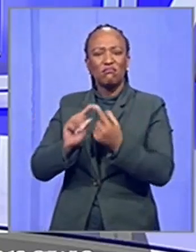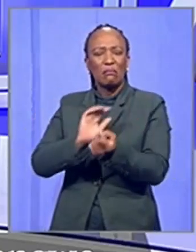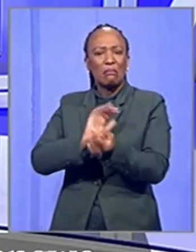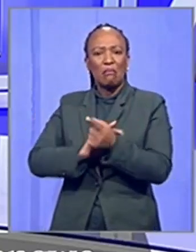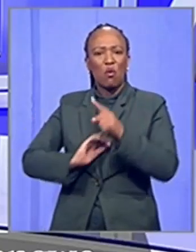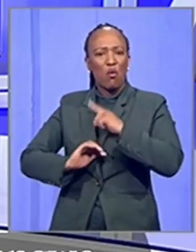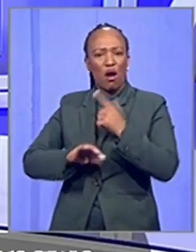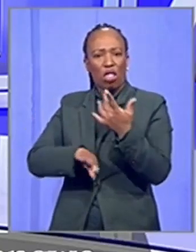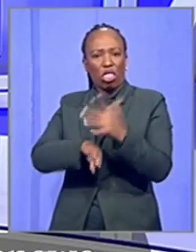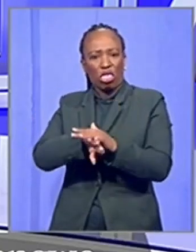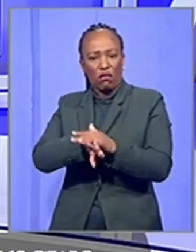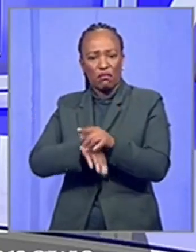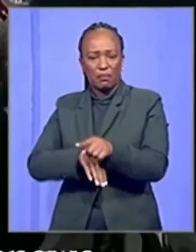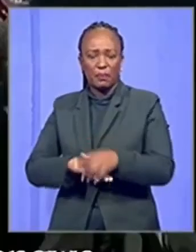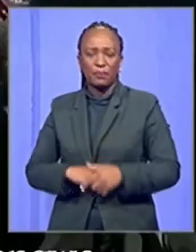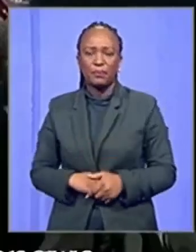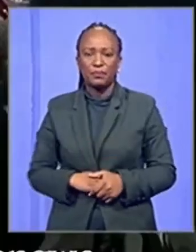eo.